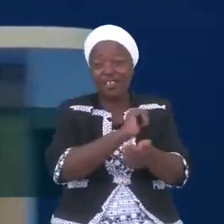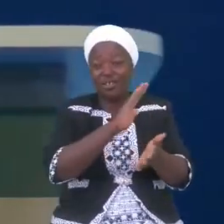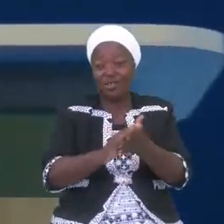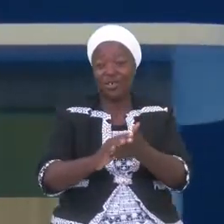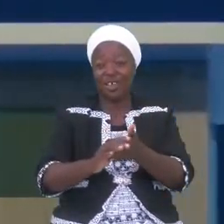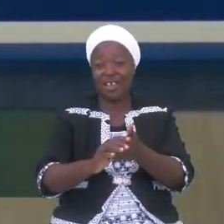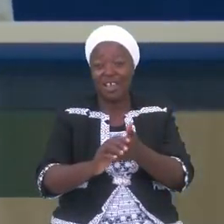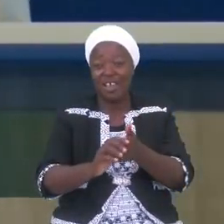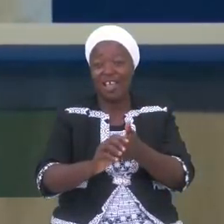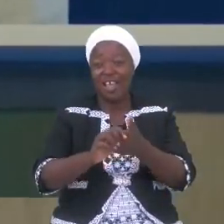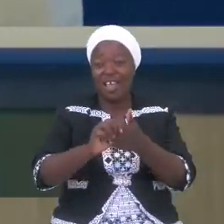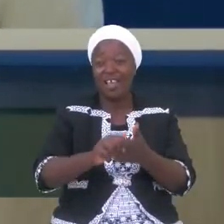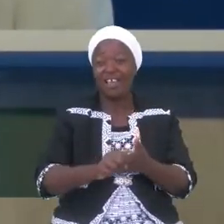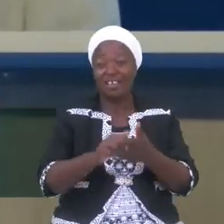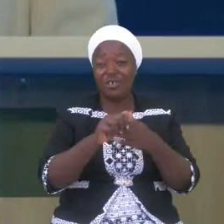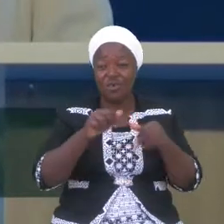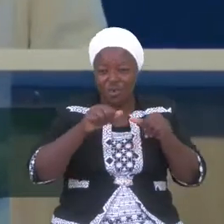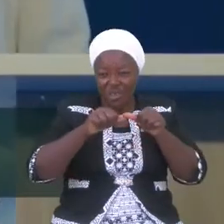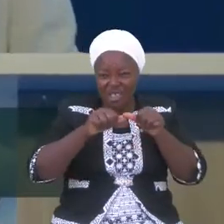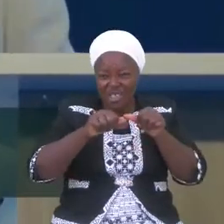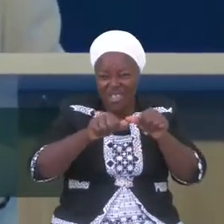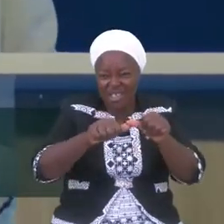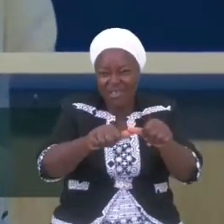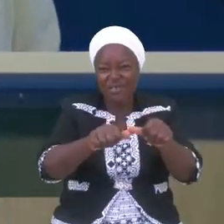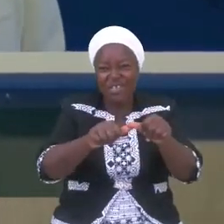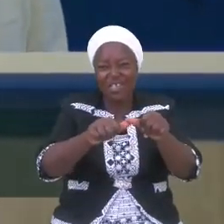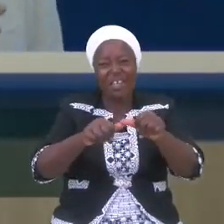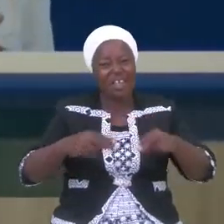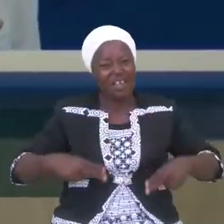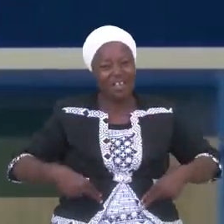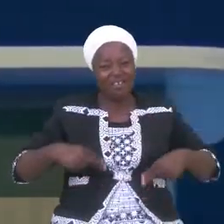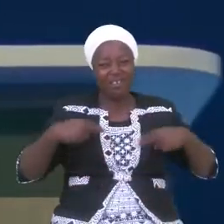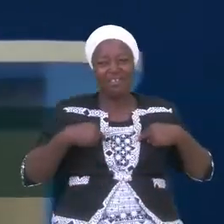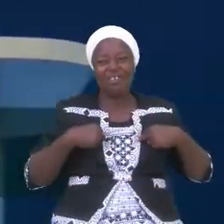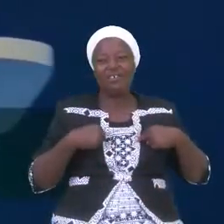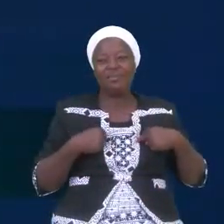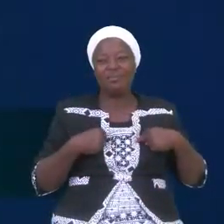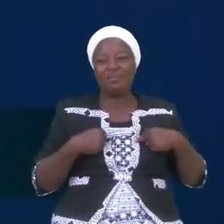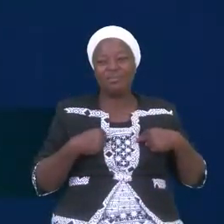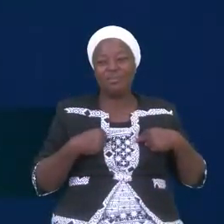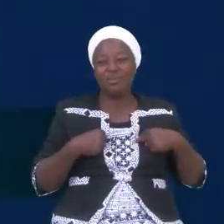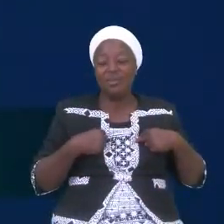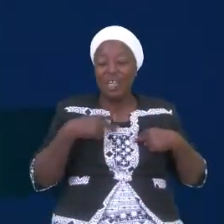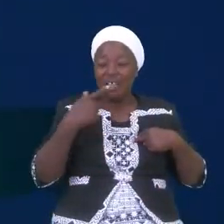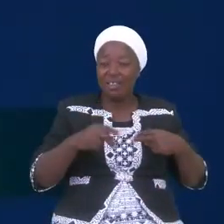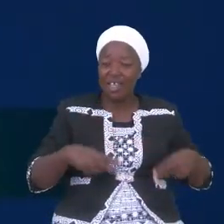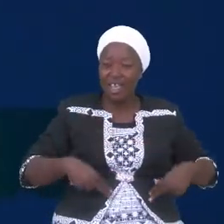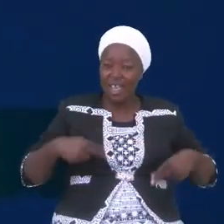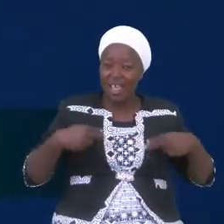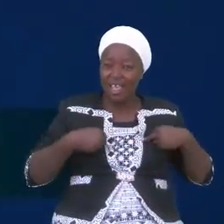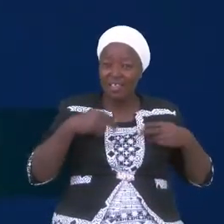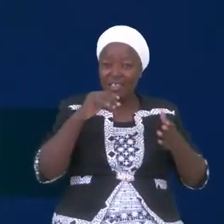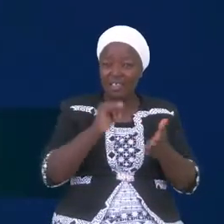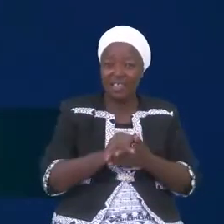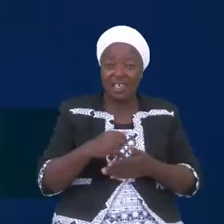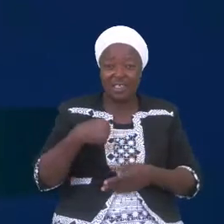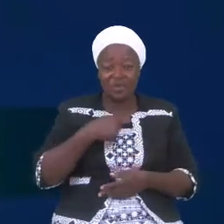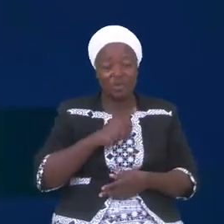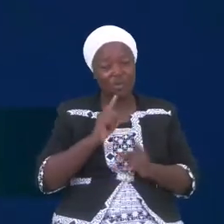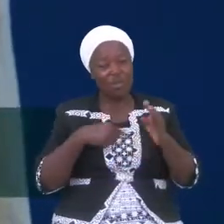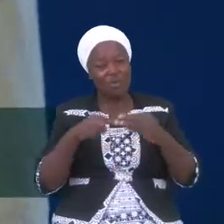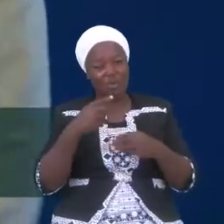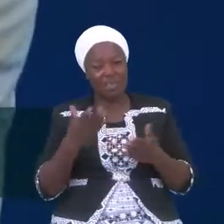enduring health. Now, the health we're talking about here, the health of the body, that's